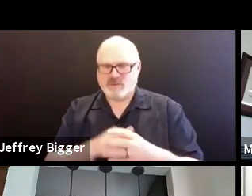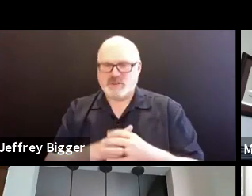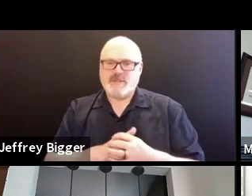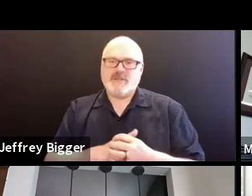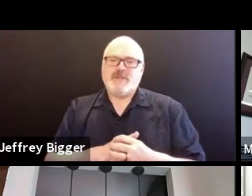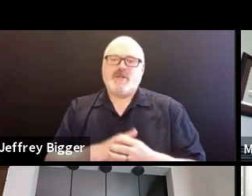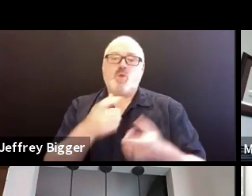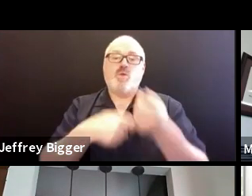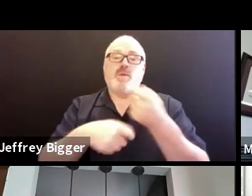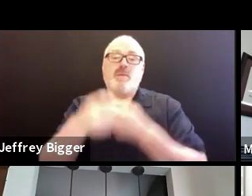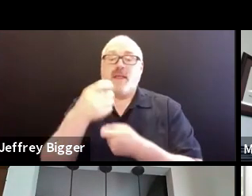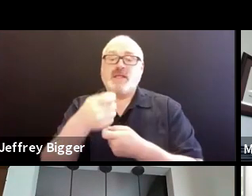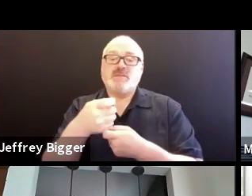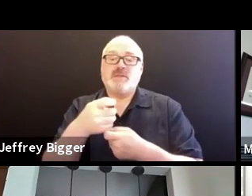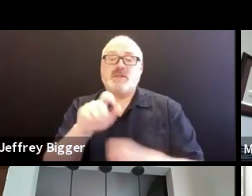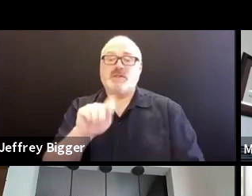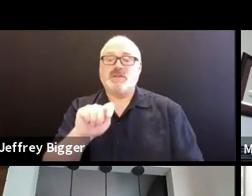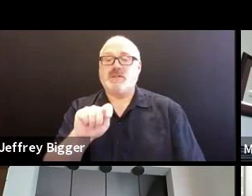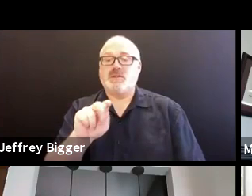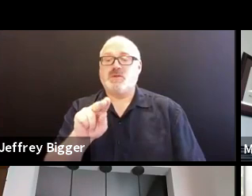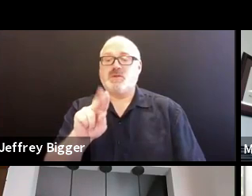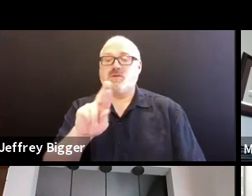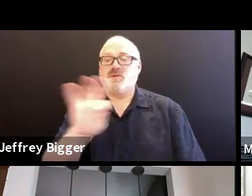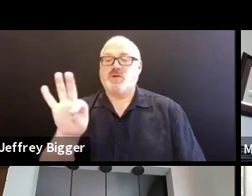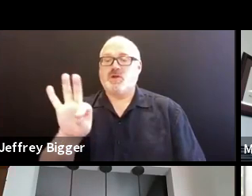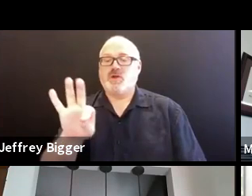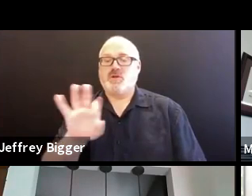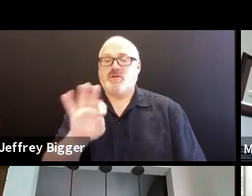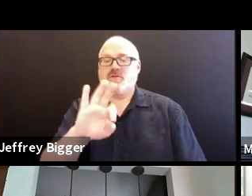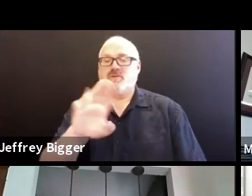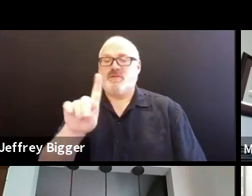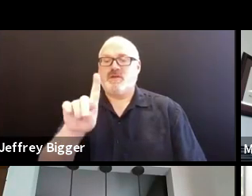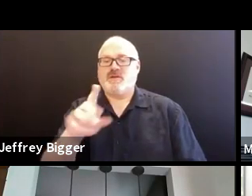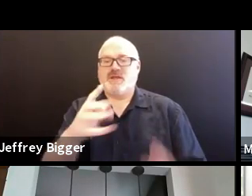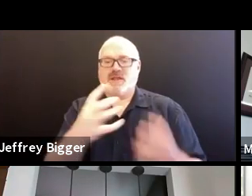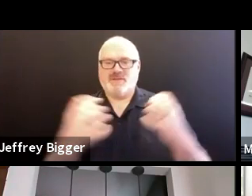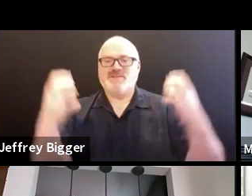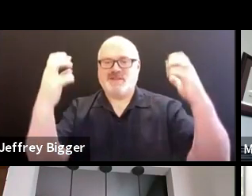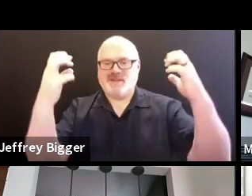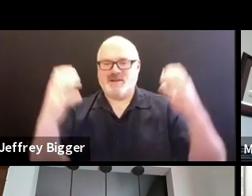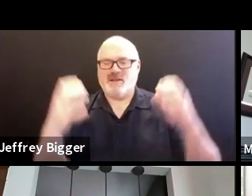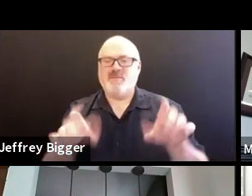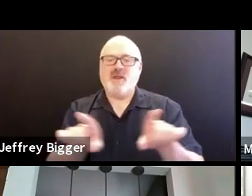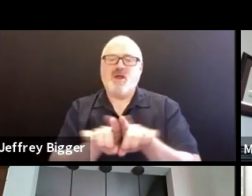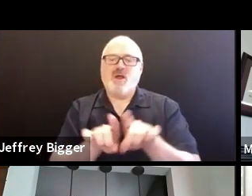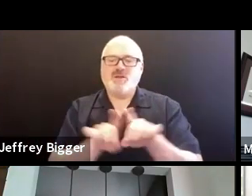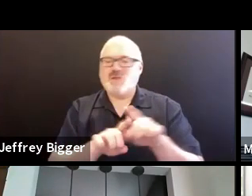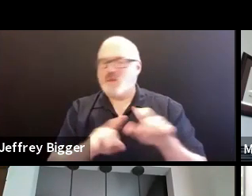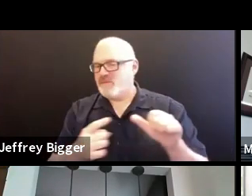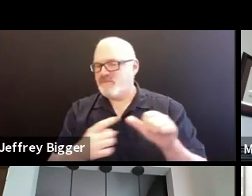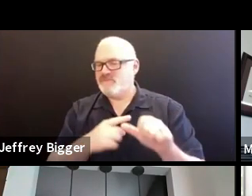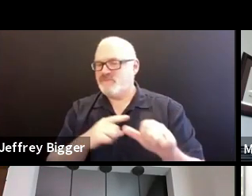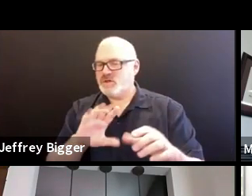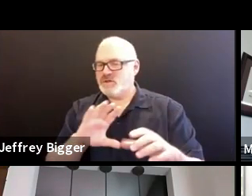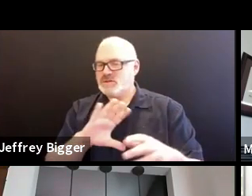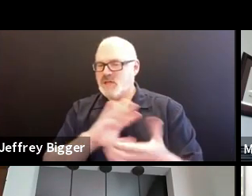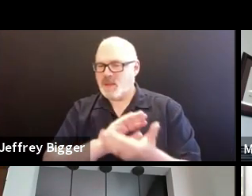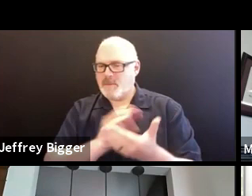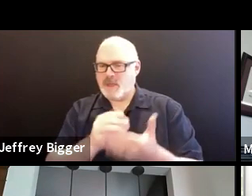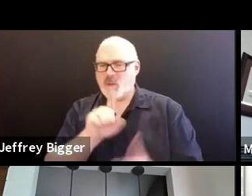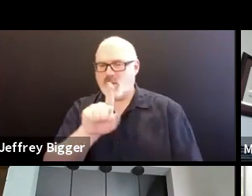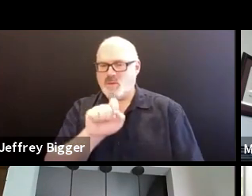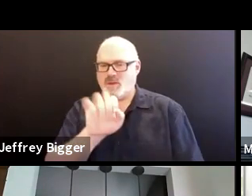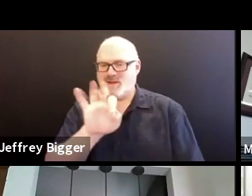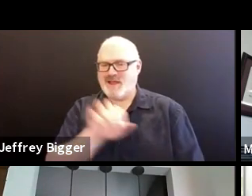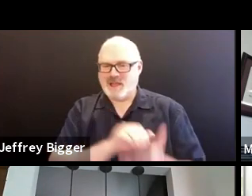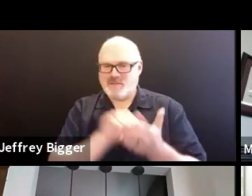The replacement of turf fields at Butler Hancock, and the first total there of 1.9 million